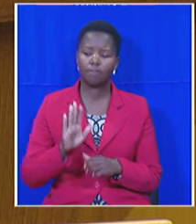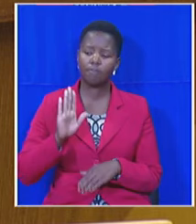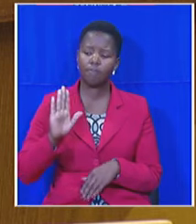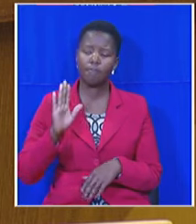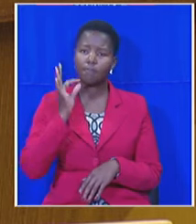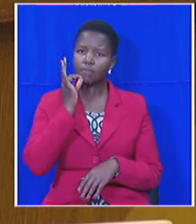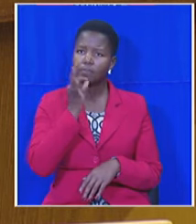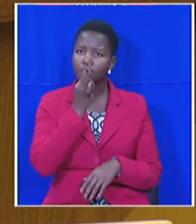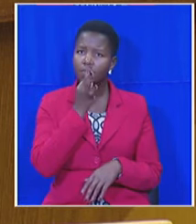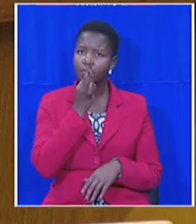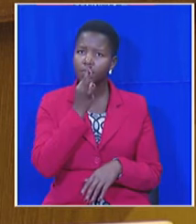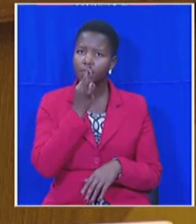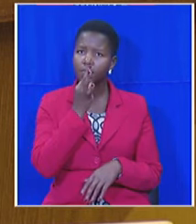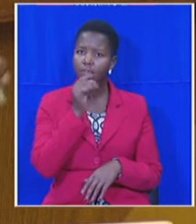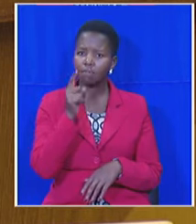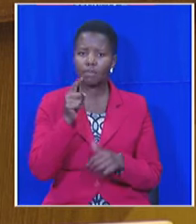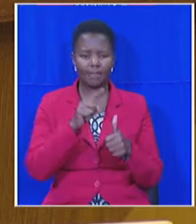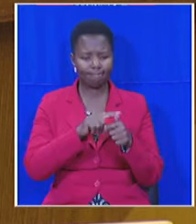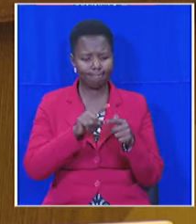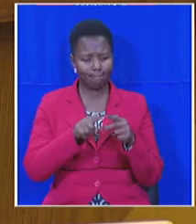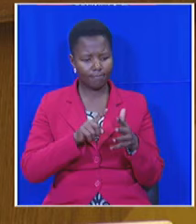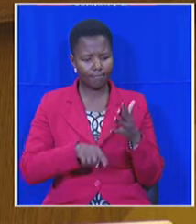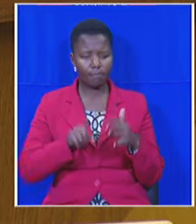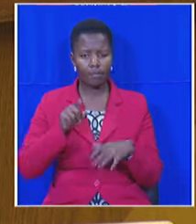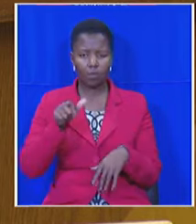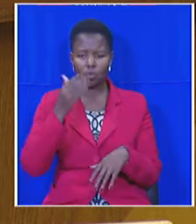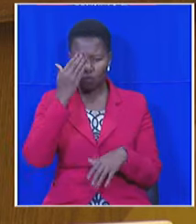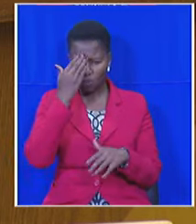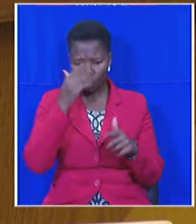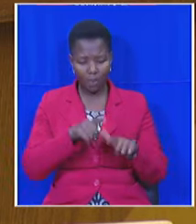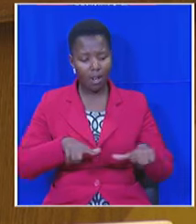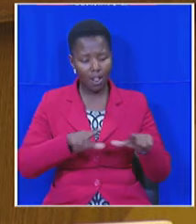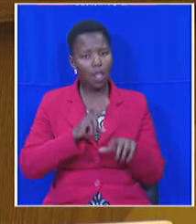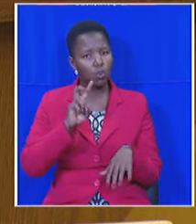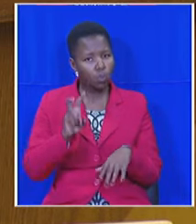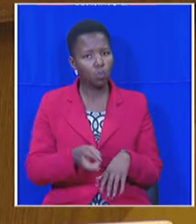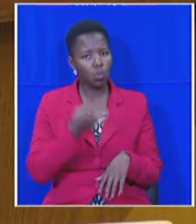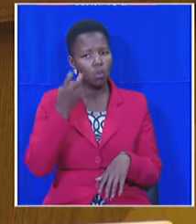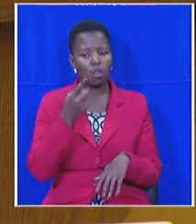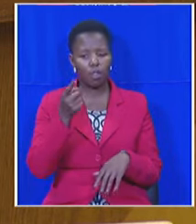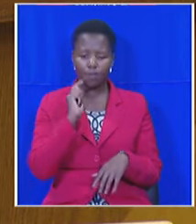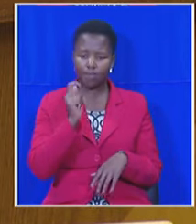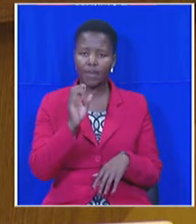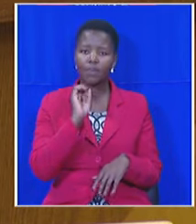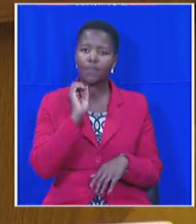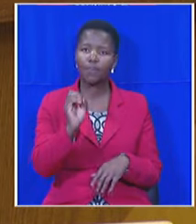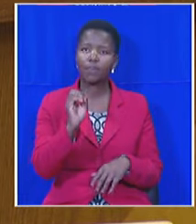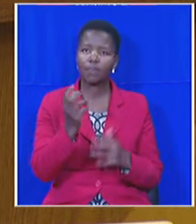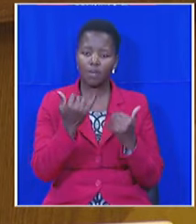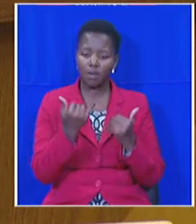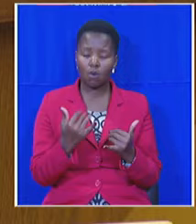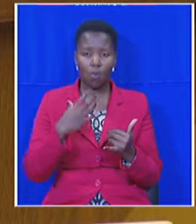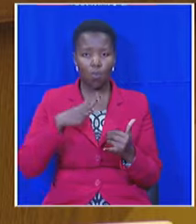Na uthatha mahala. Kodwa namuhla nifuna ukuthi sibhadale izizumbulu zezimali thola loyo